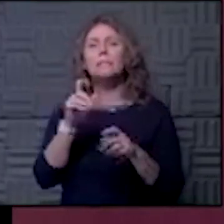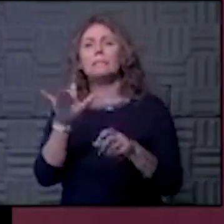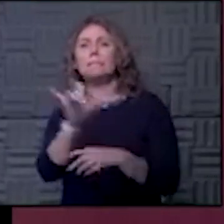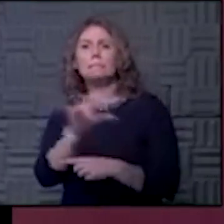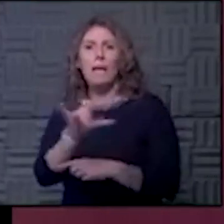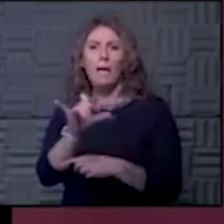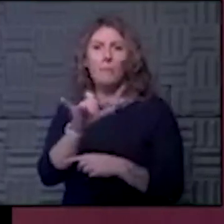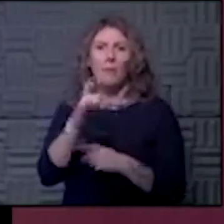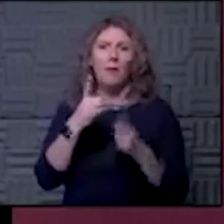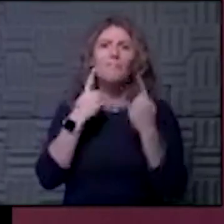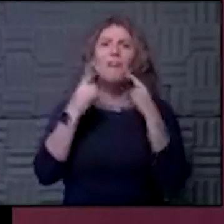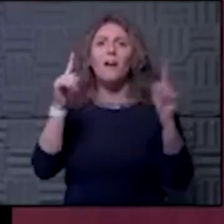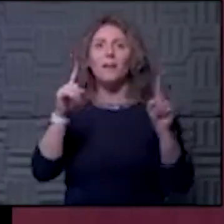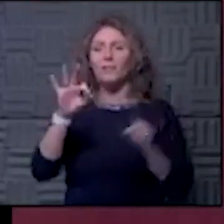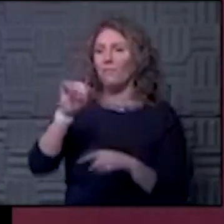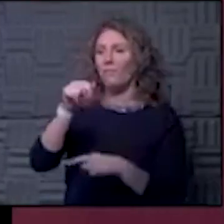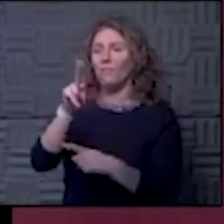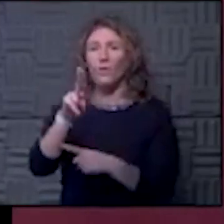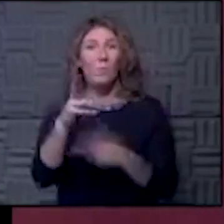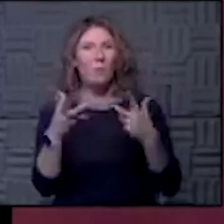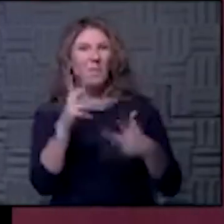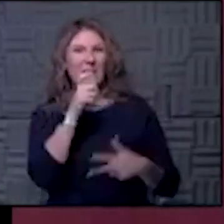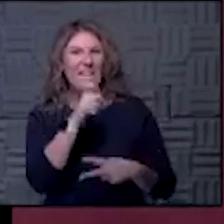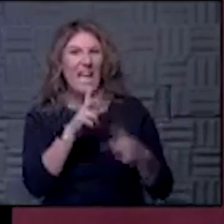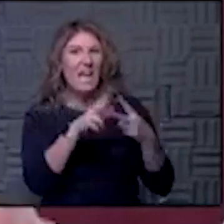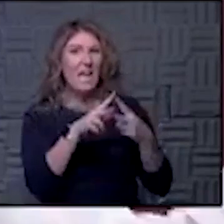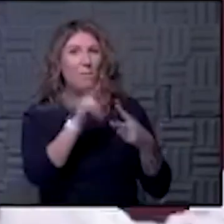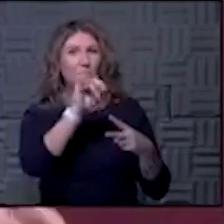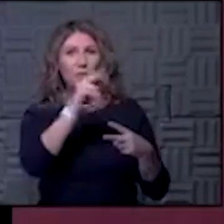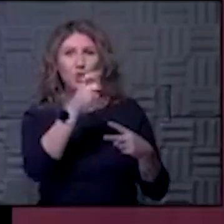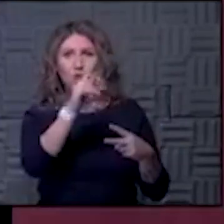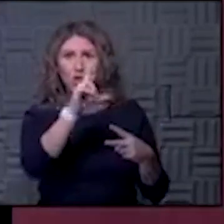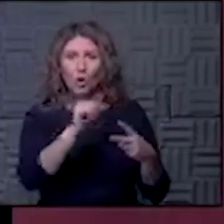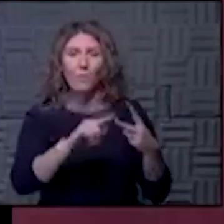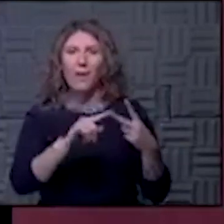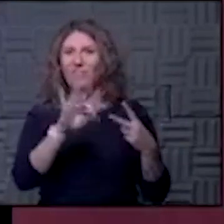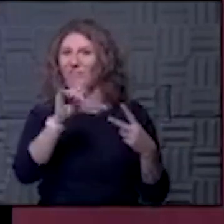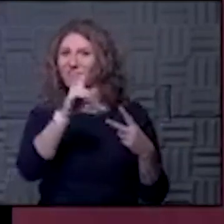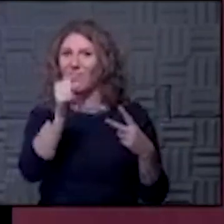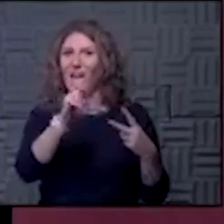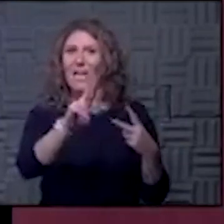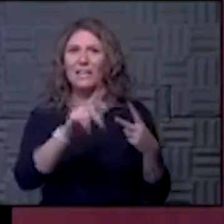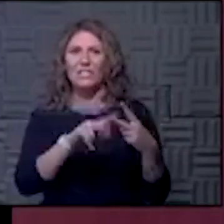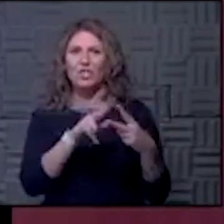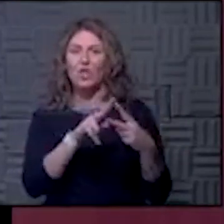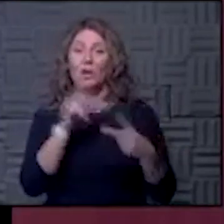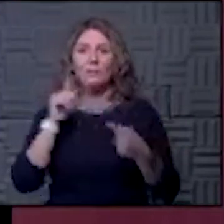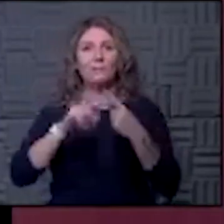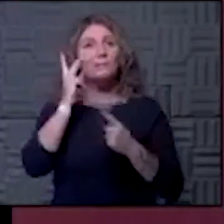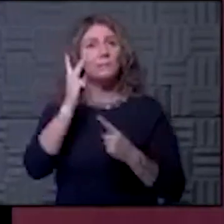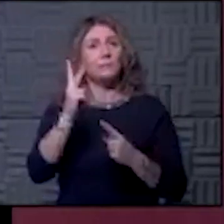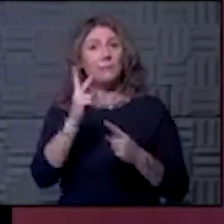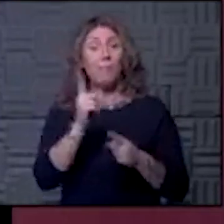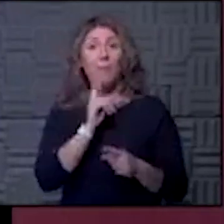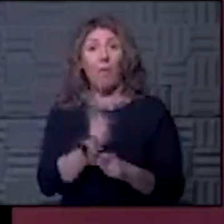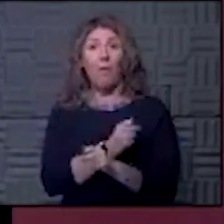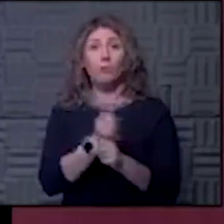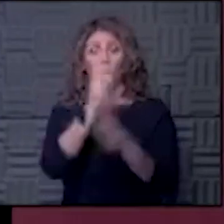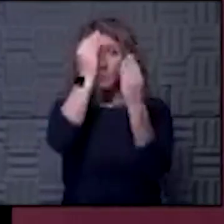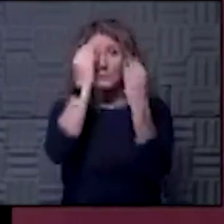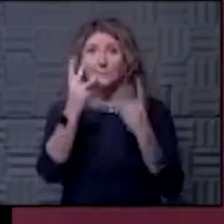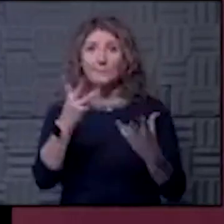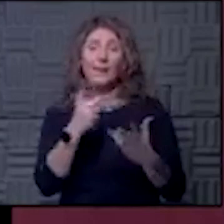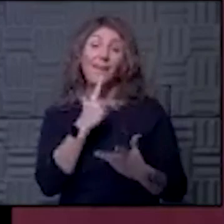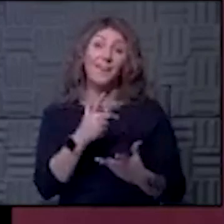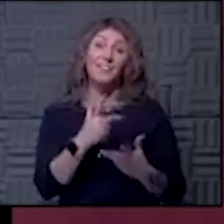It may not be as good as the one from Moderna and Pfizer, but we won't know until, as Hawk points out, we see the real data. And sometimes the best discoveries